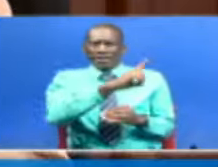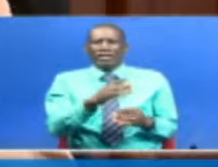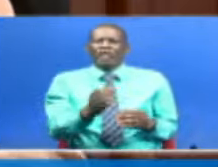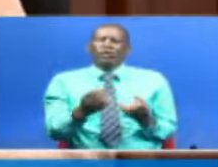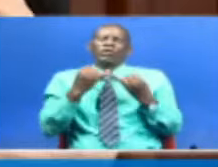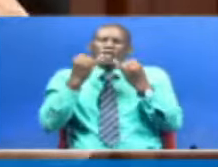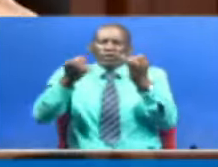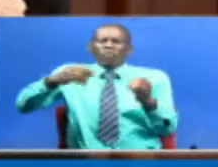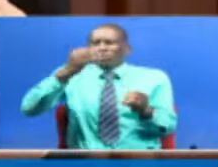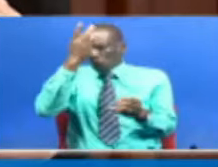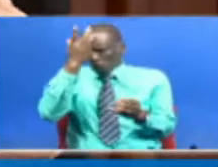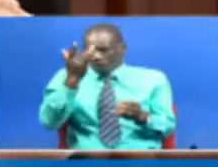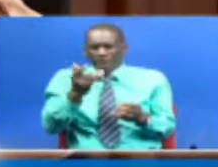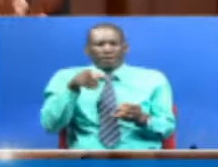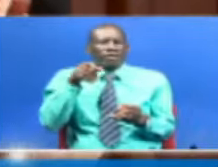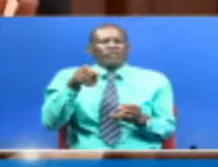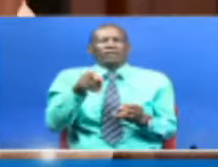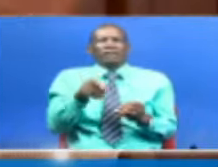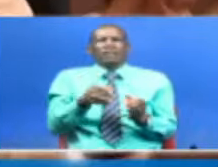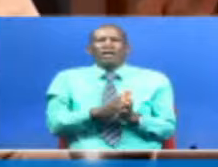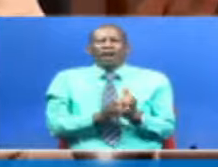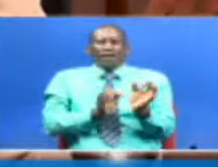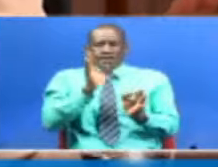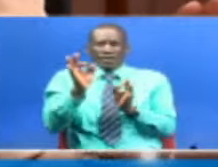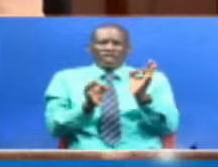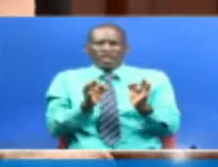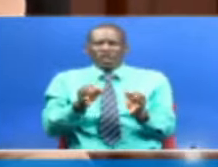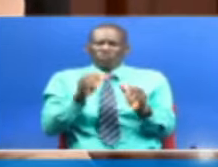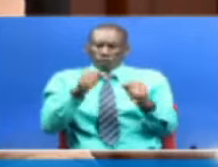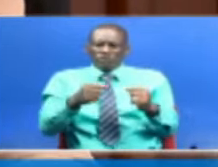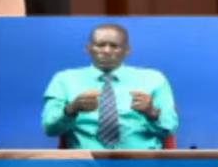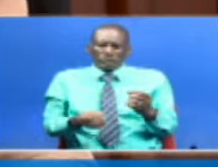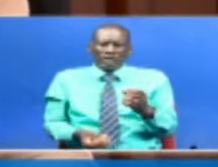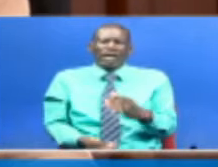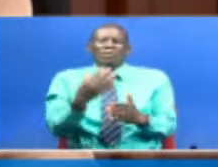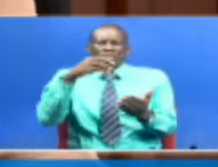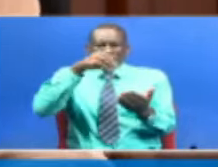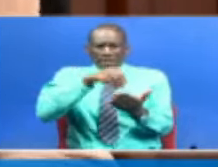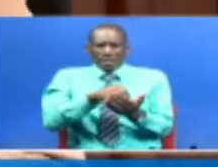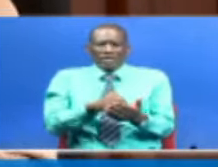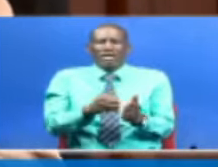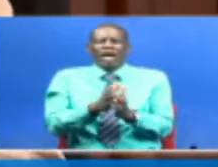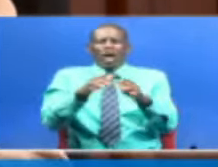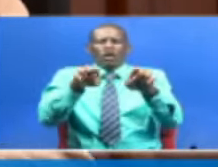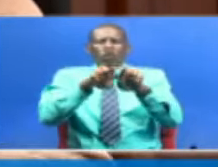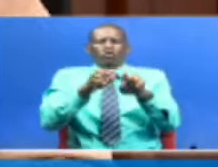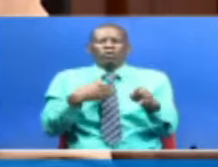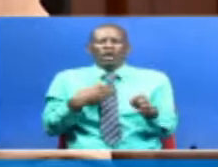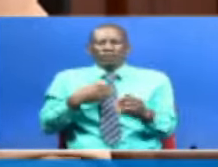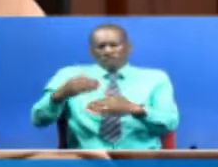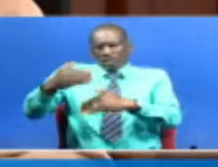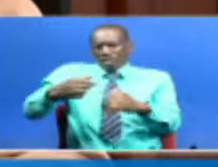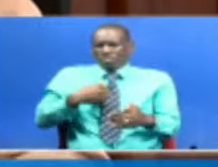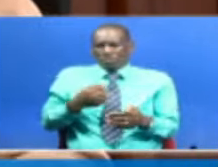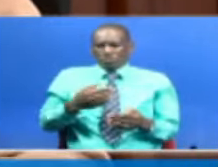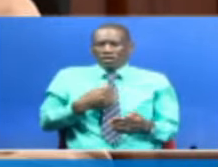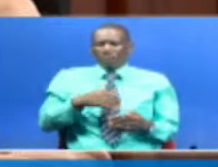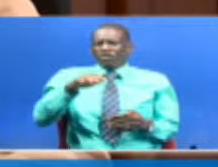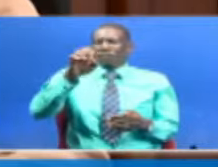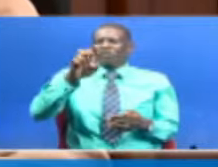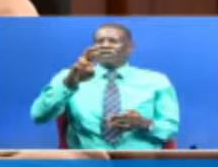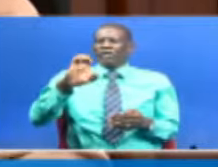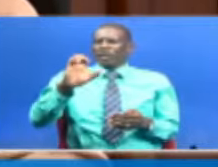that happened and if it's ever going to happen again. And we also have right next to me here, we have Eric